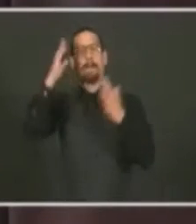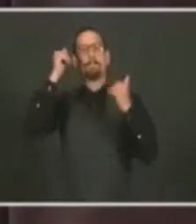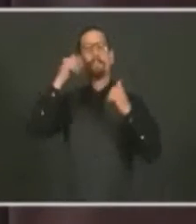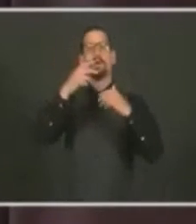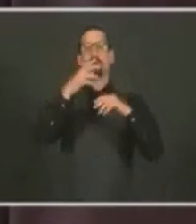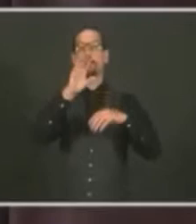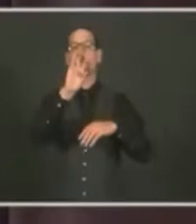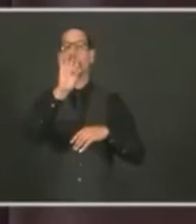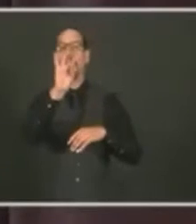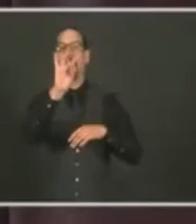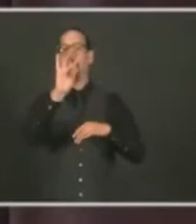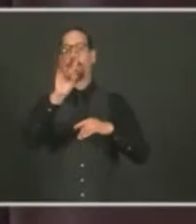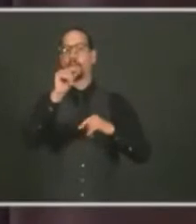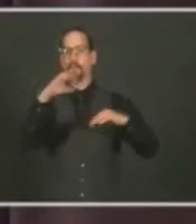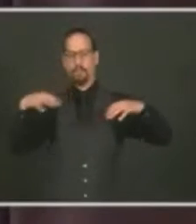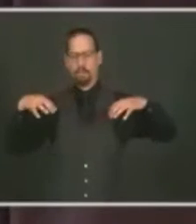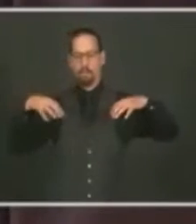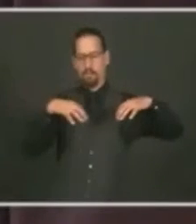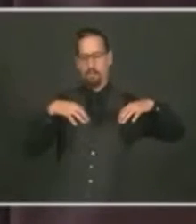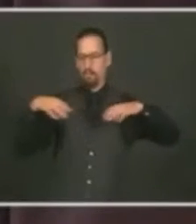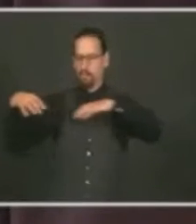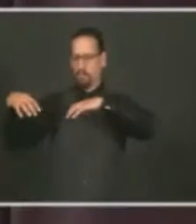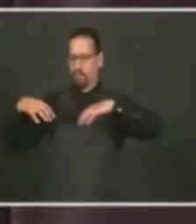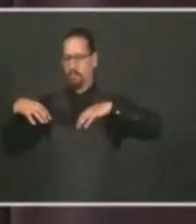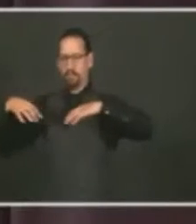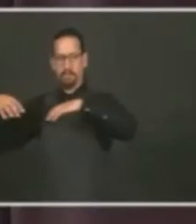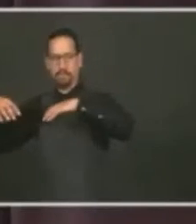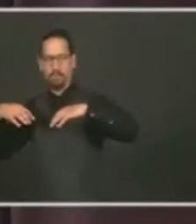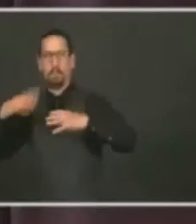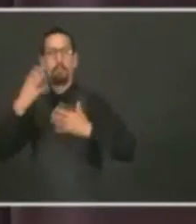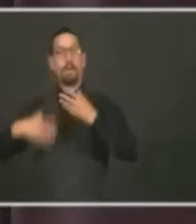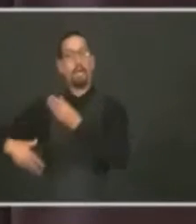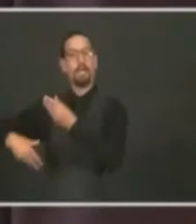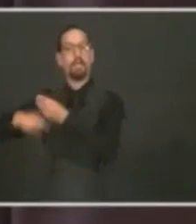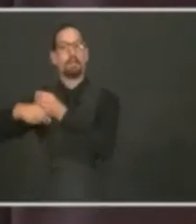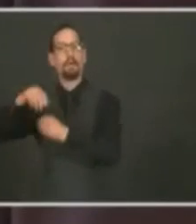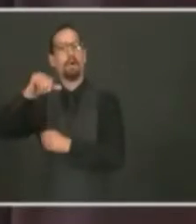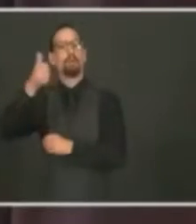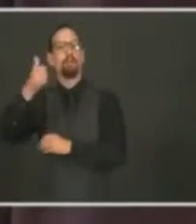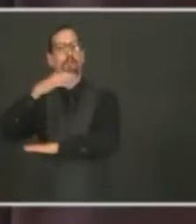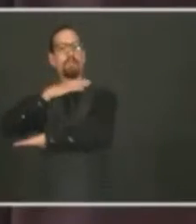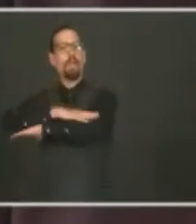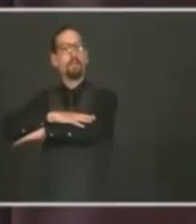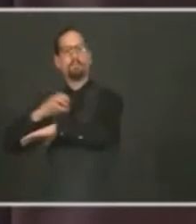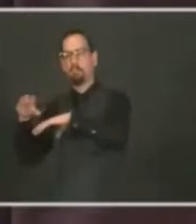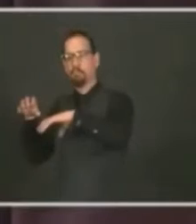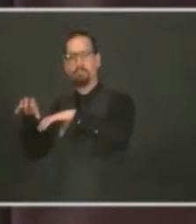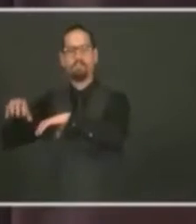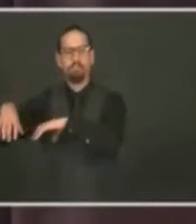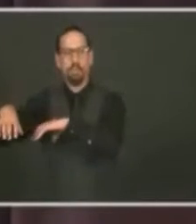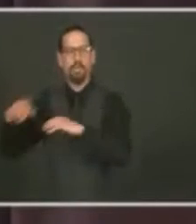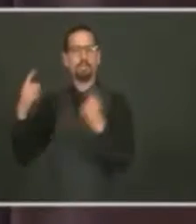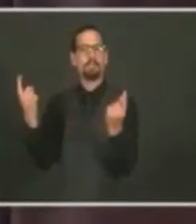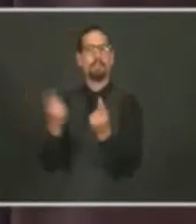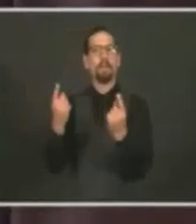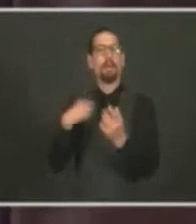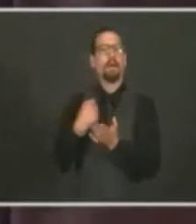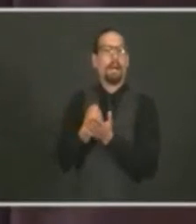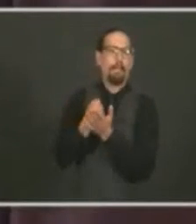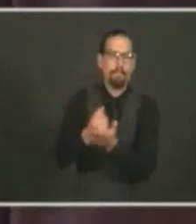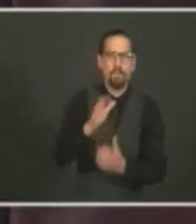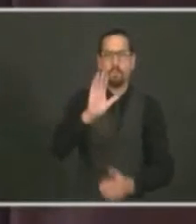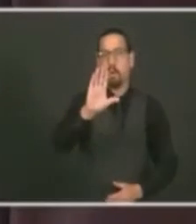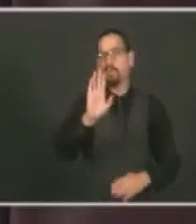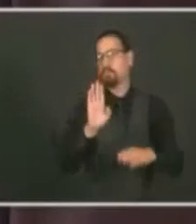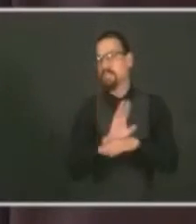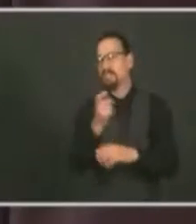in outdoors and do a little bit more business for the next couple of months. So I hope those extra tables will